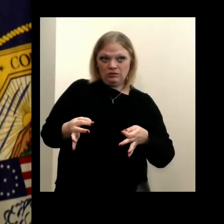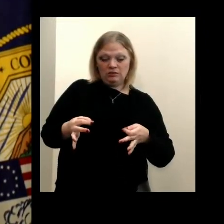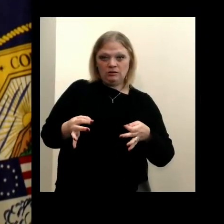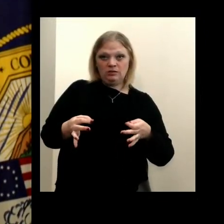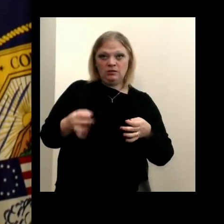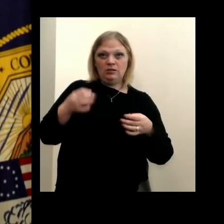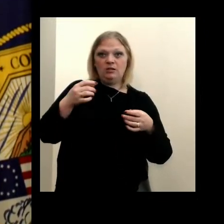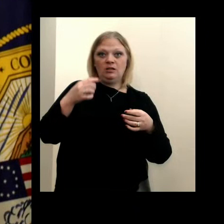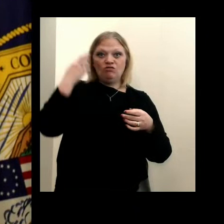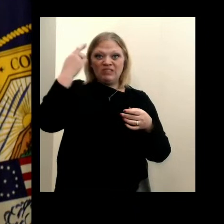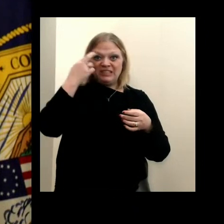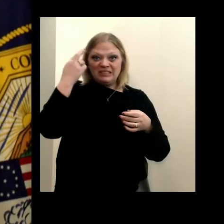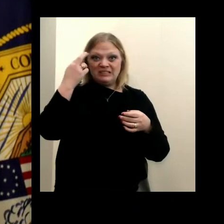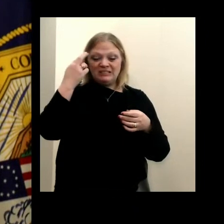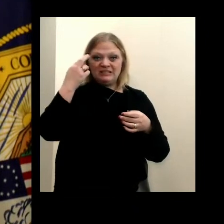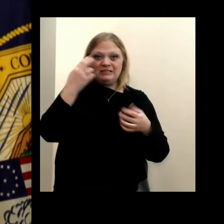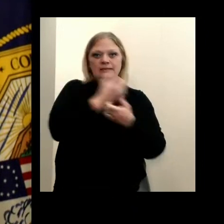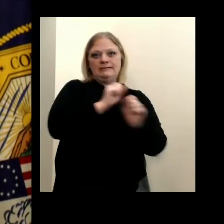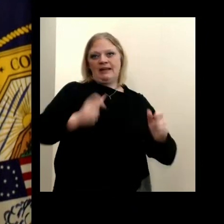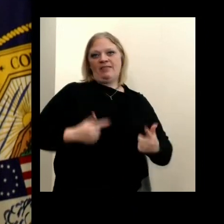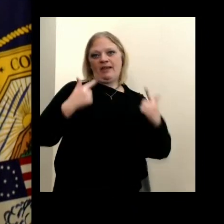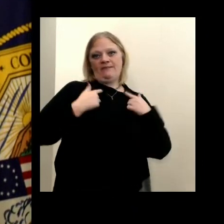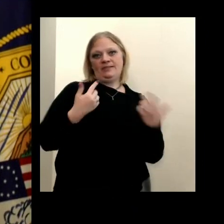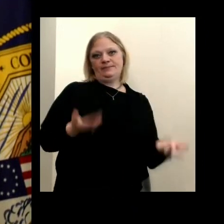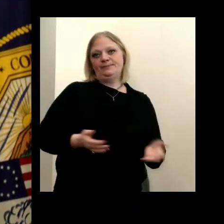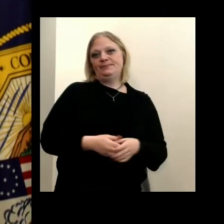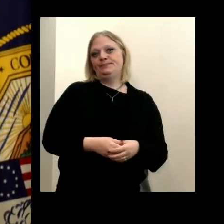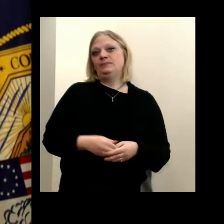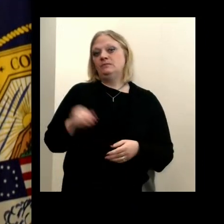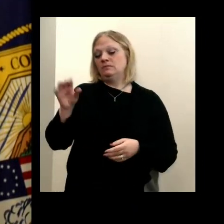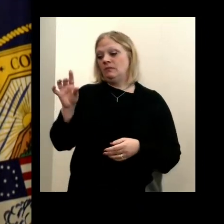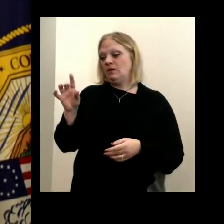lives. Mike Desmond, any more questions?